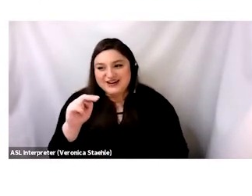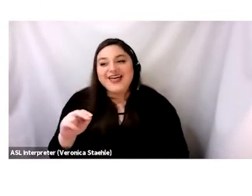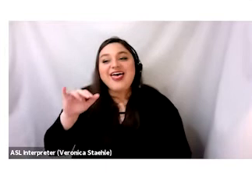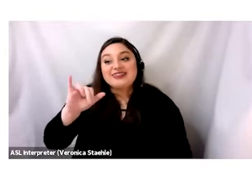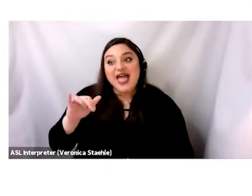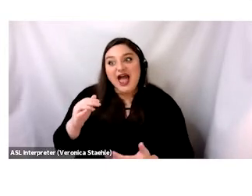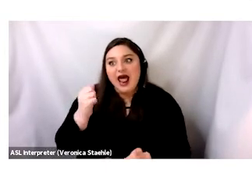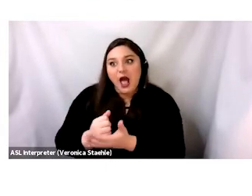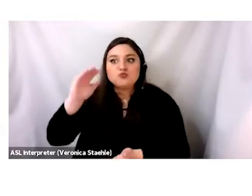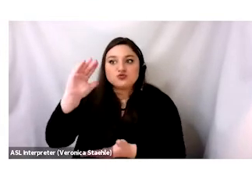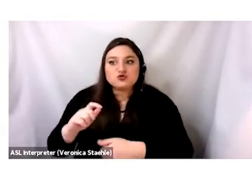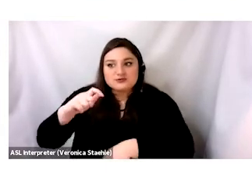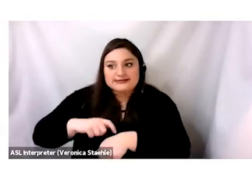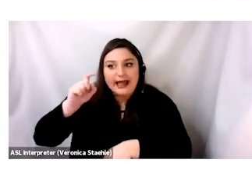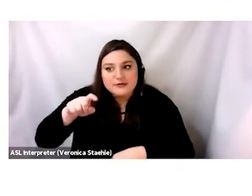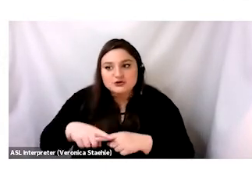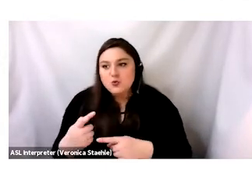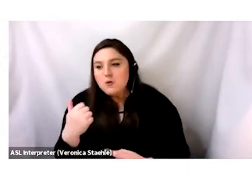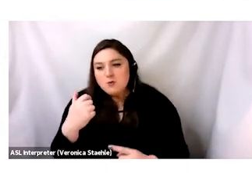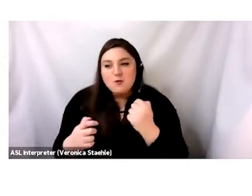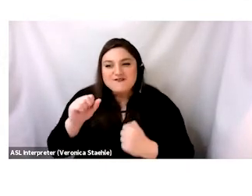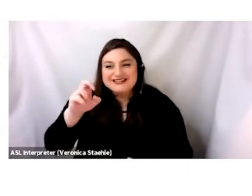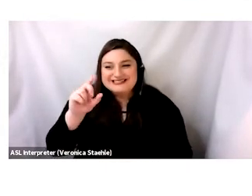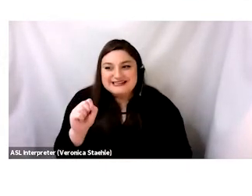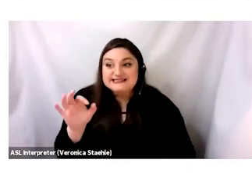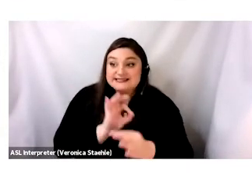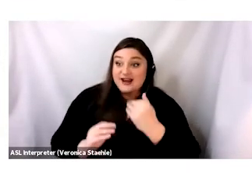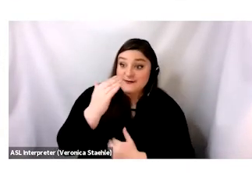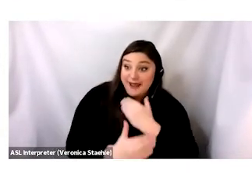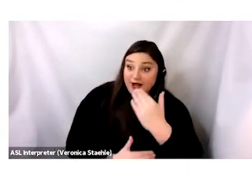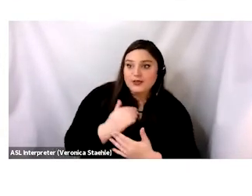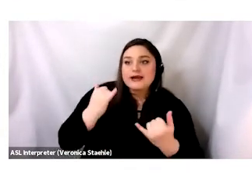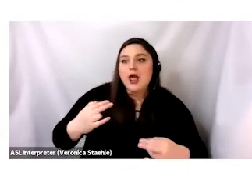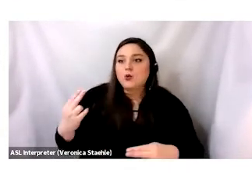cotton. Suddenly, right, a process that was